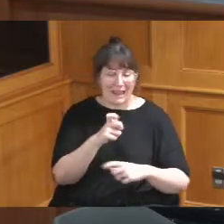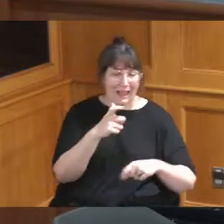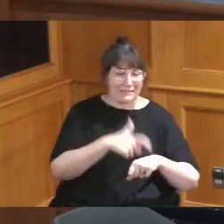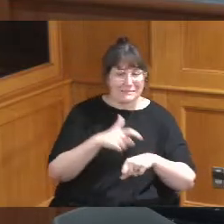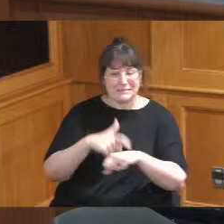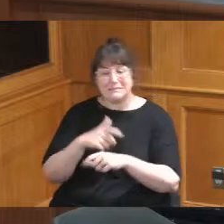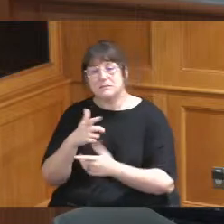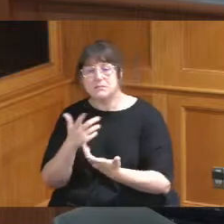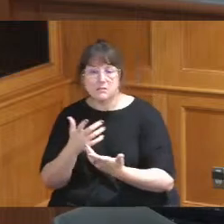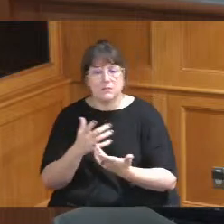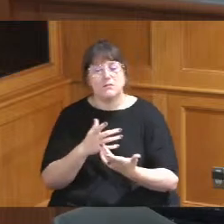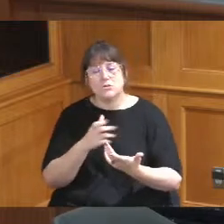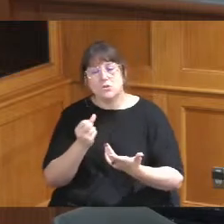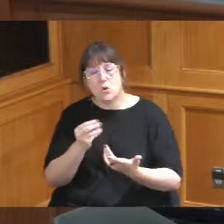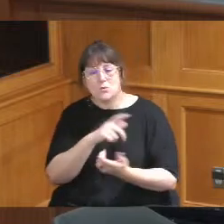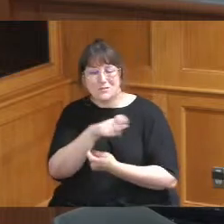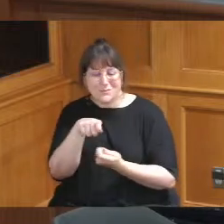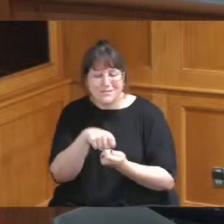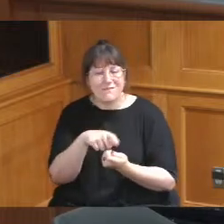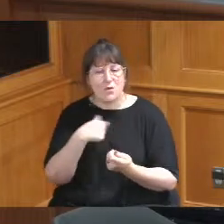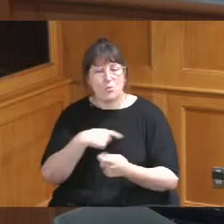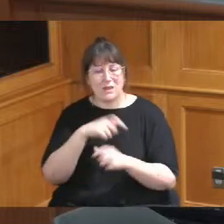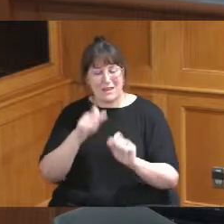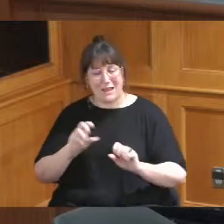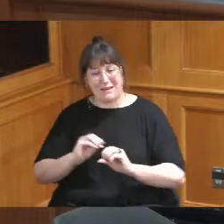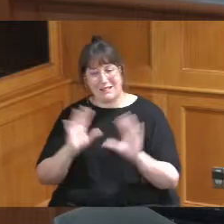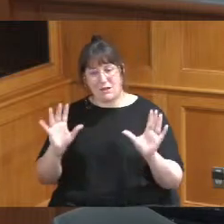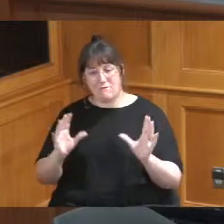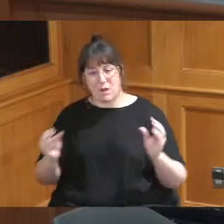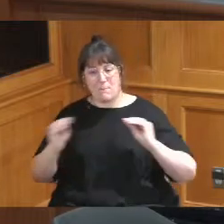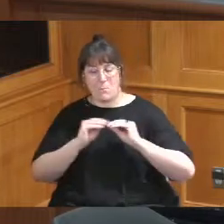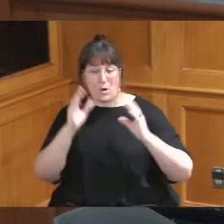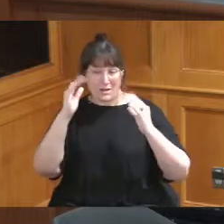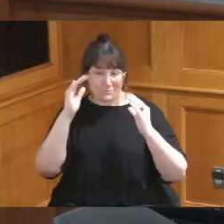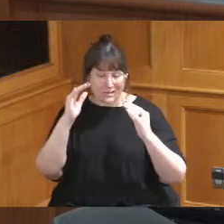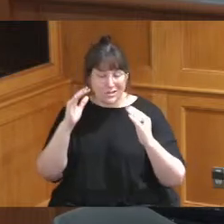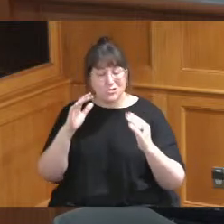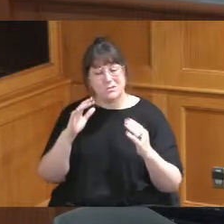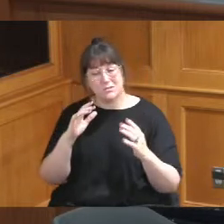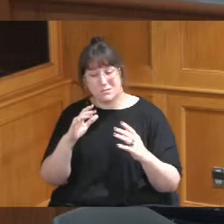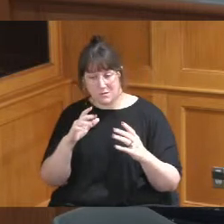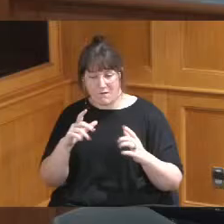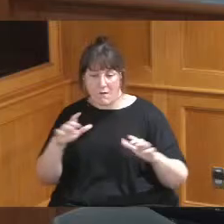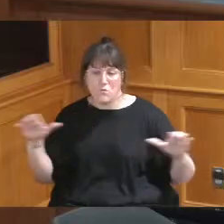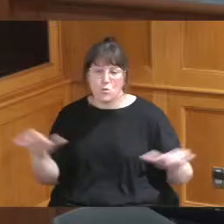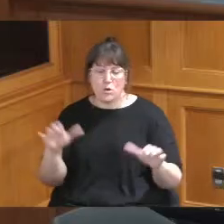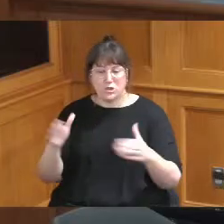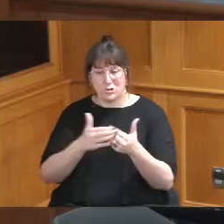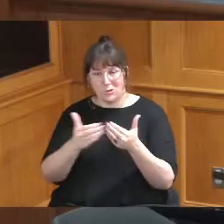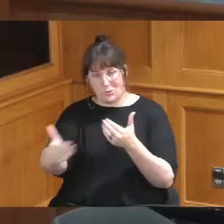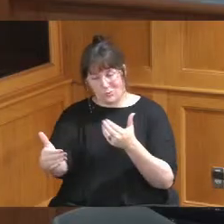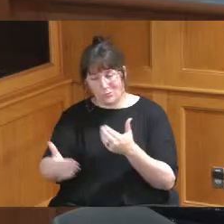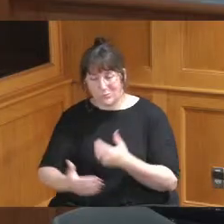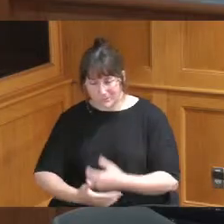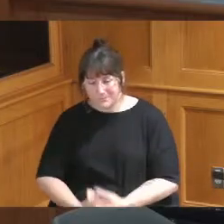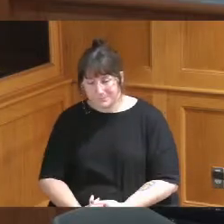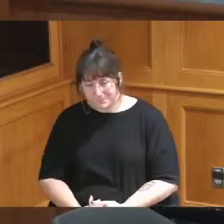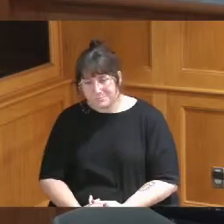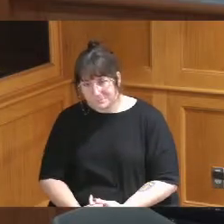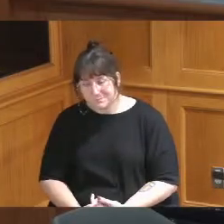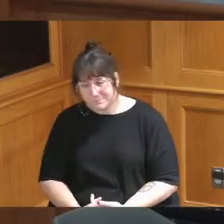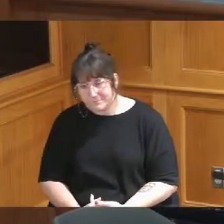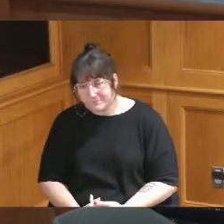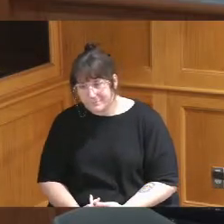basis. So that was just, there was more clarity around the expectations of the employee and the operations as they were running, with, of